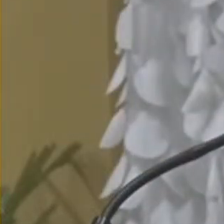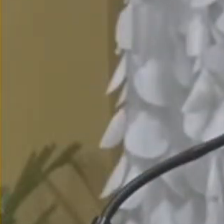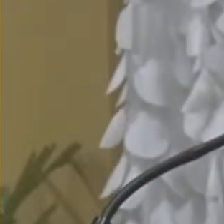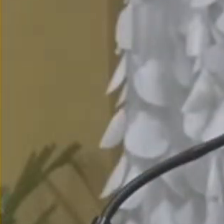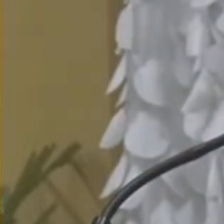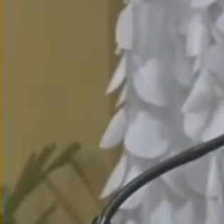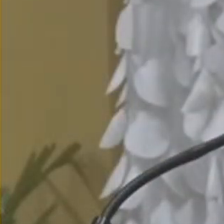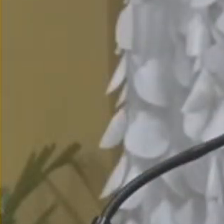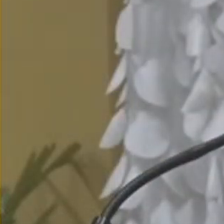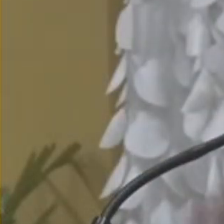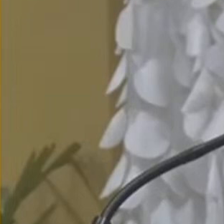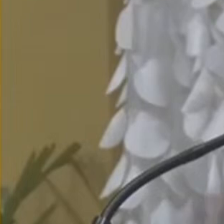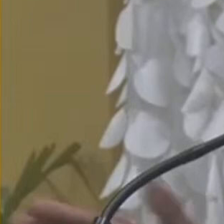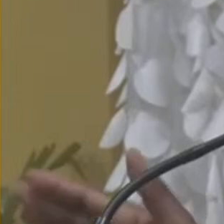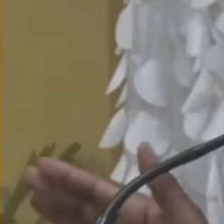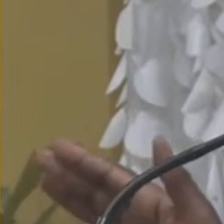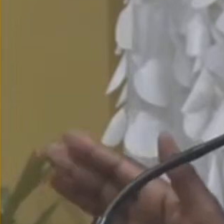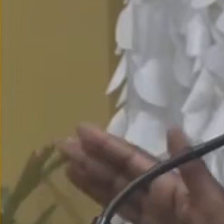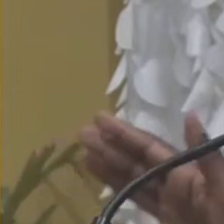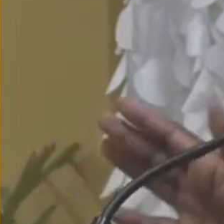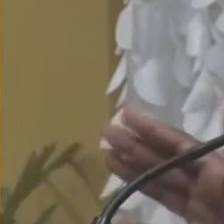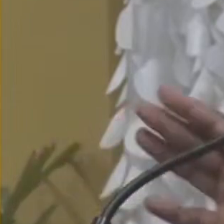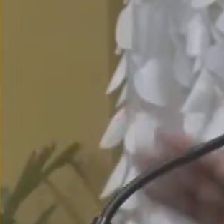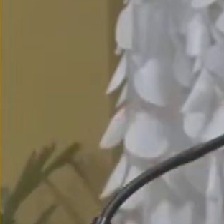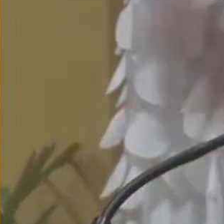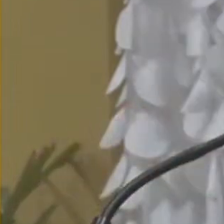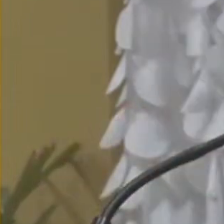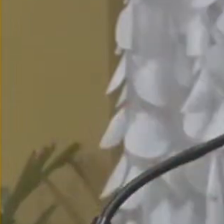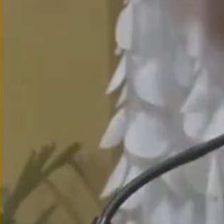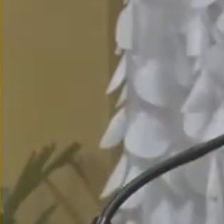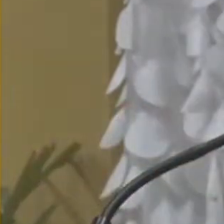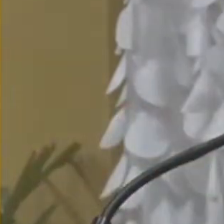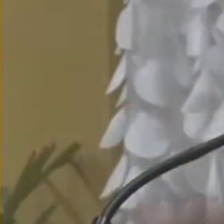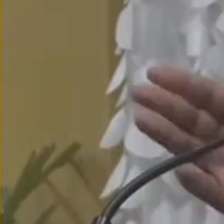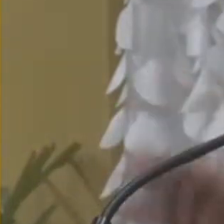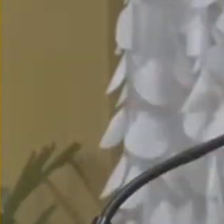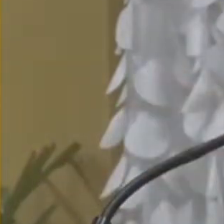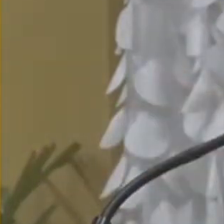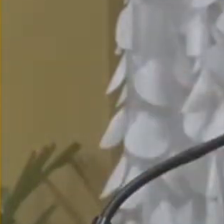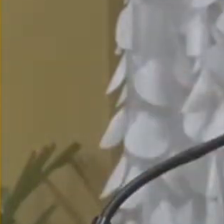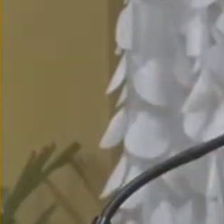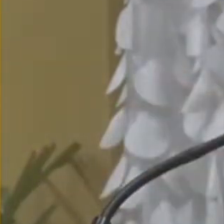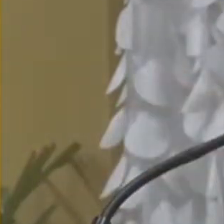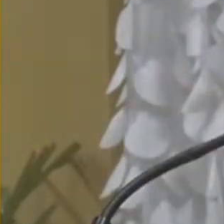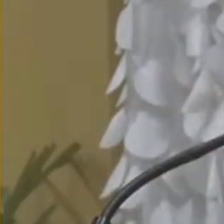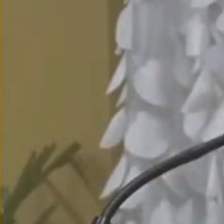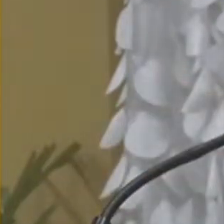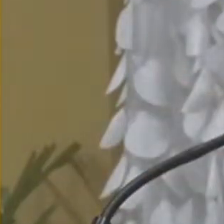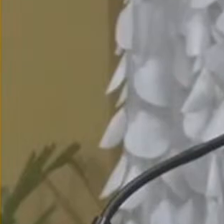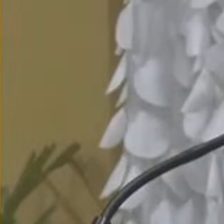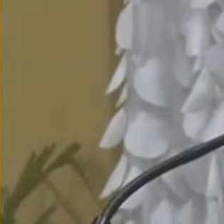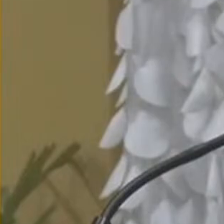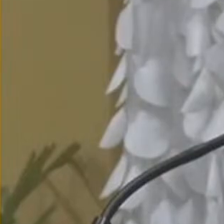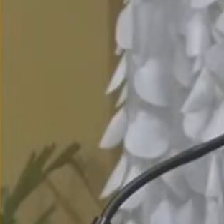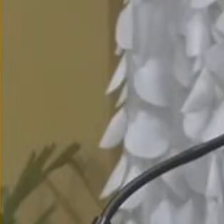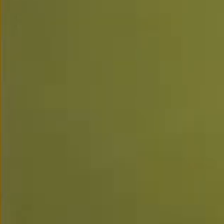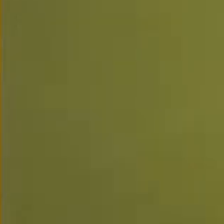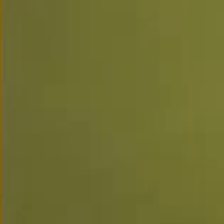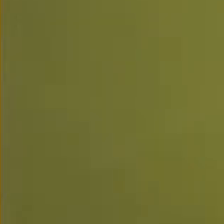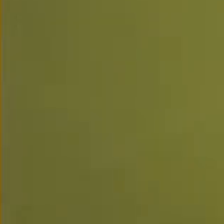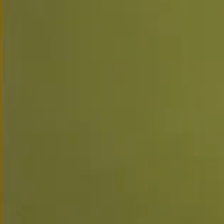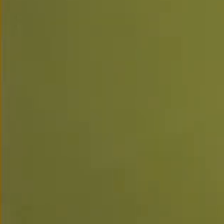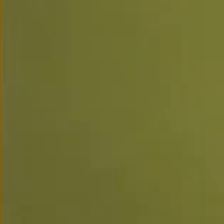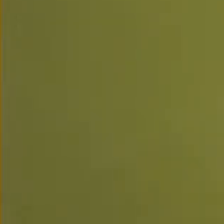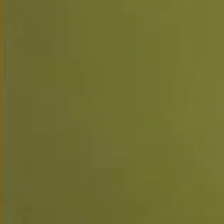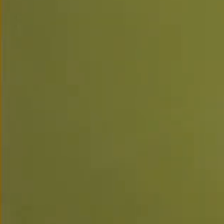did something. Even if it wasn't successful, just do something about the way you feel. I